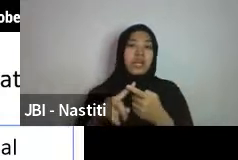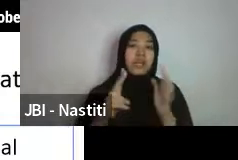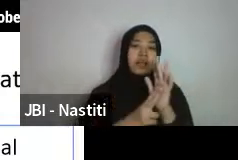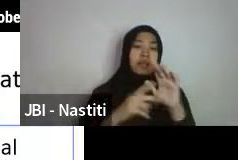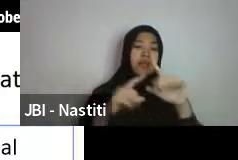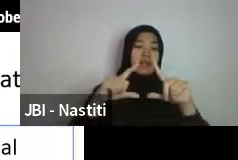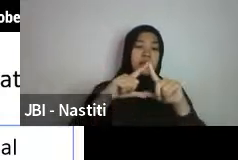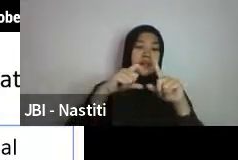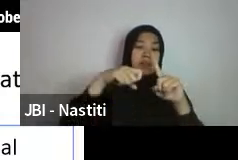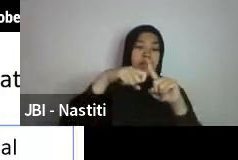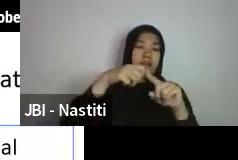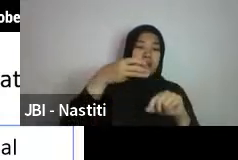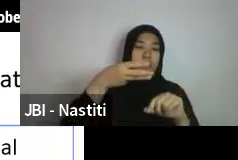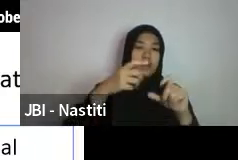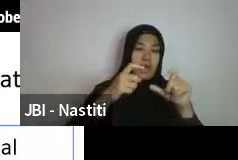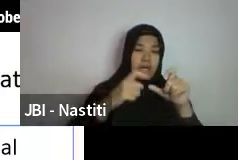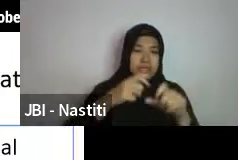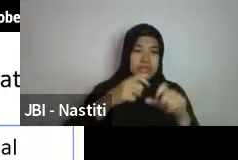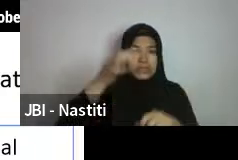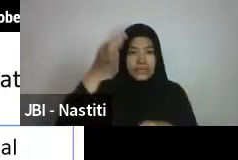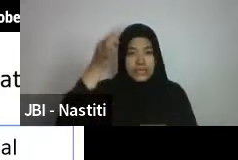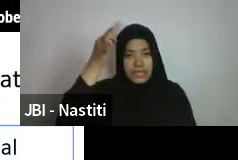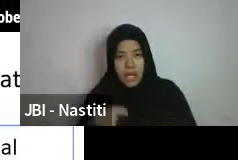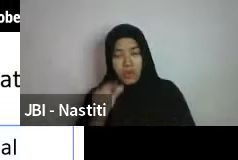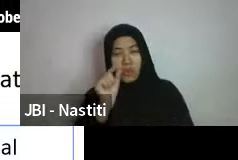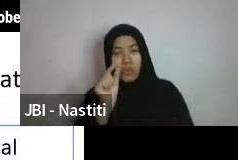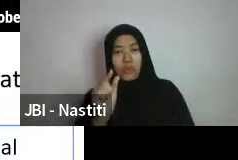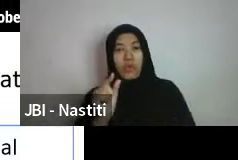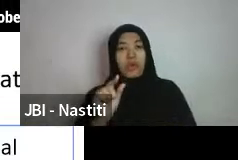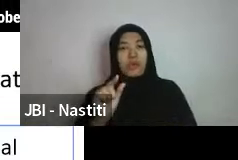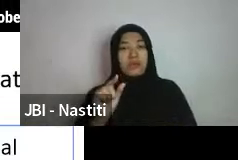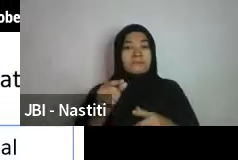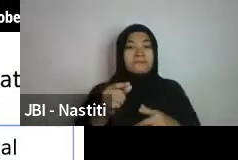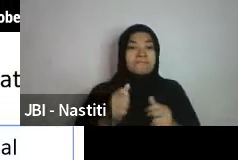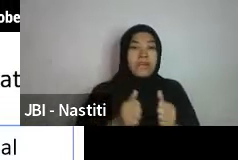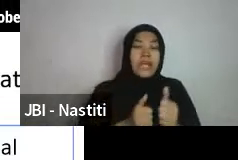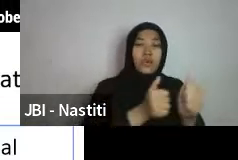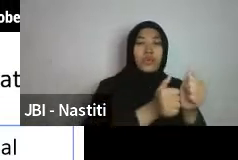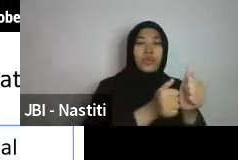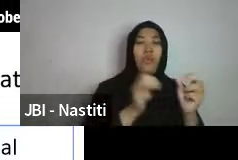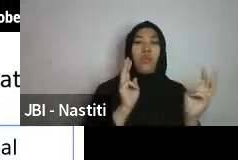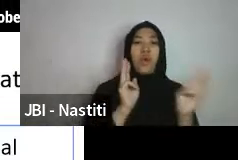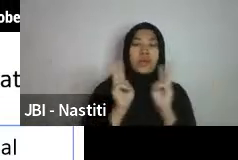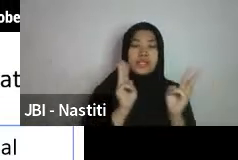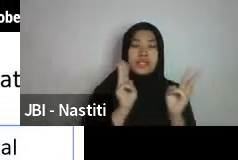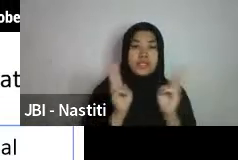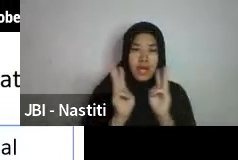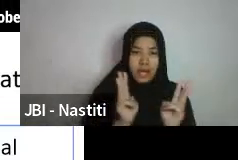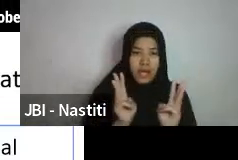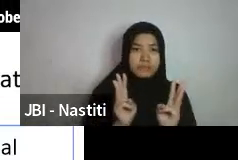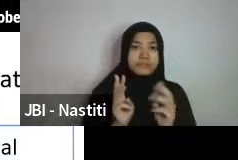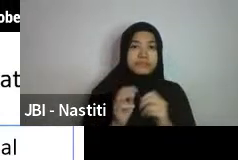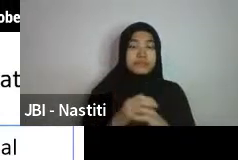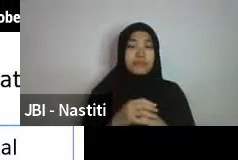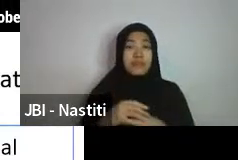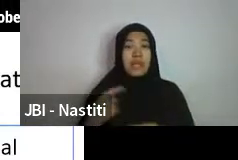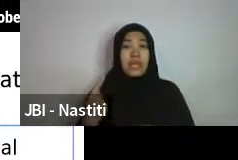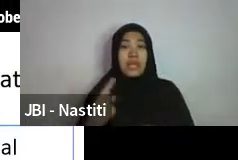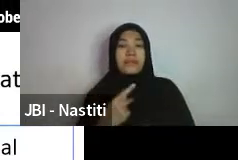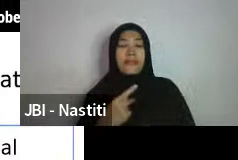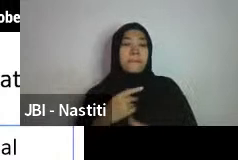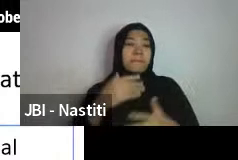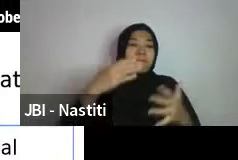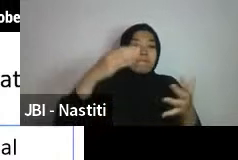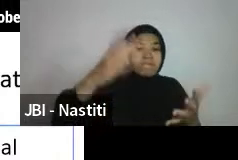an interview or a forum. And we used the survey to collect information on the staff